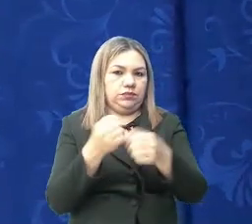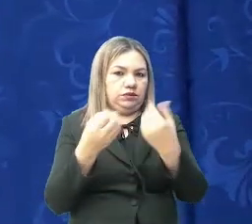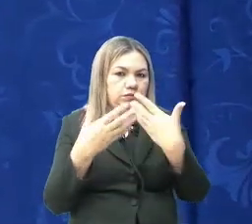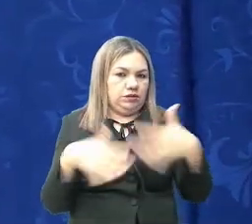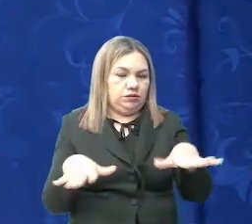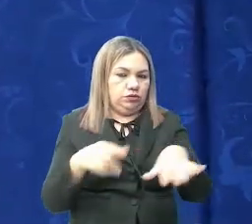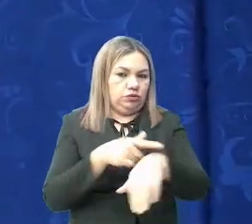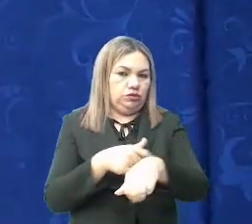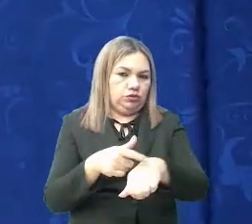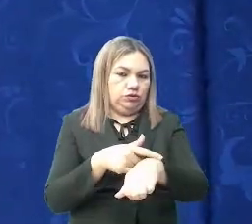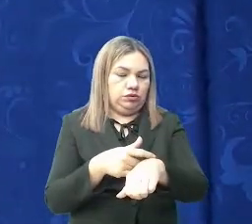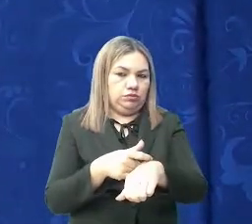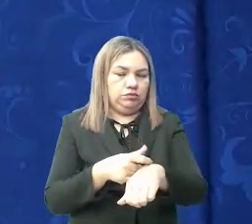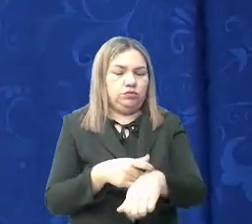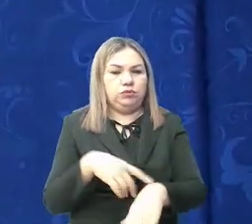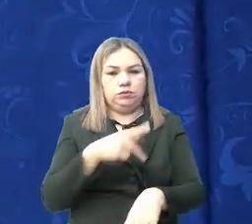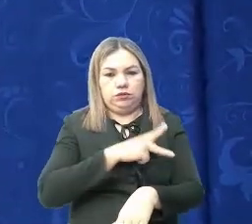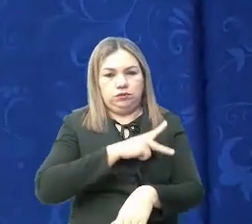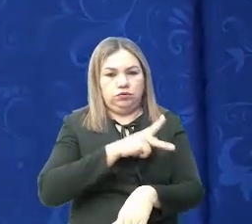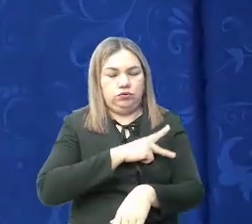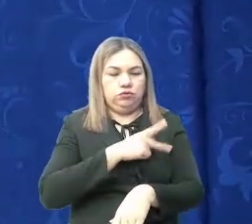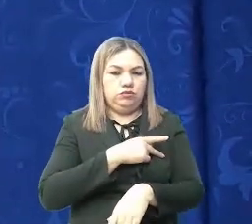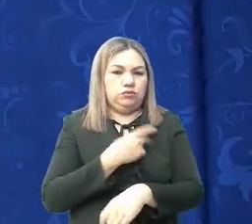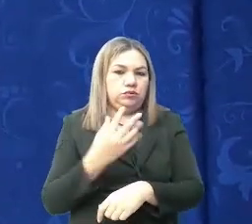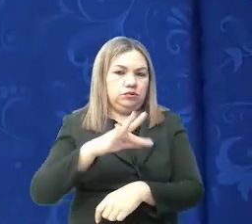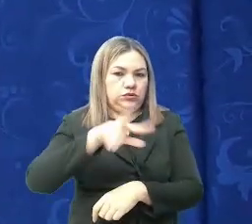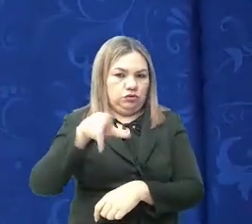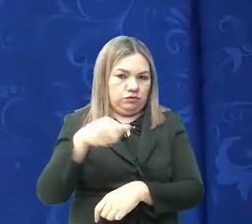You're losing time with people that steal your time.